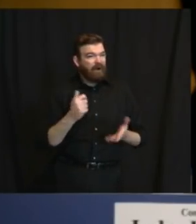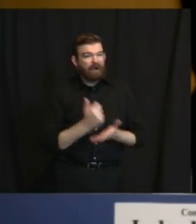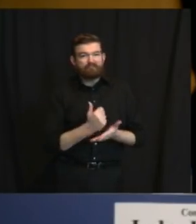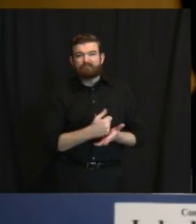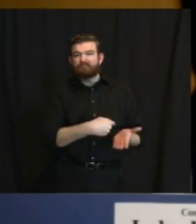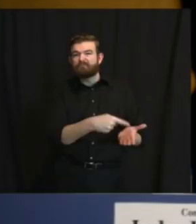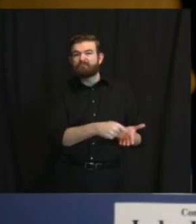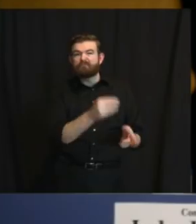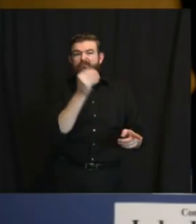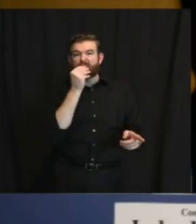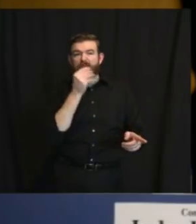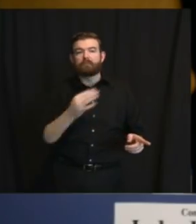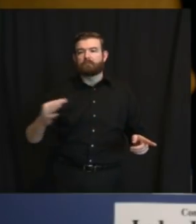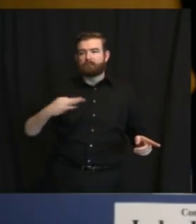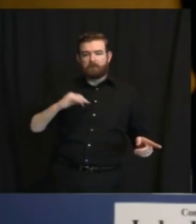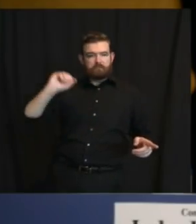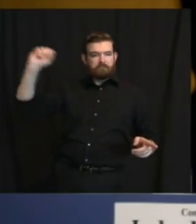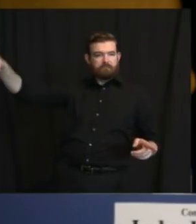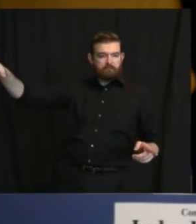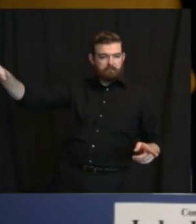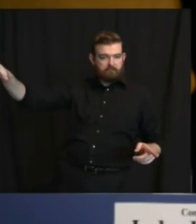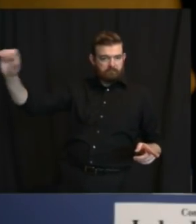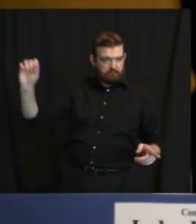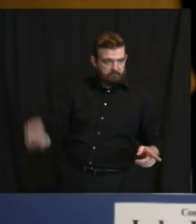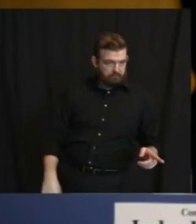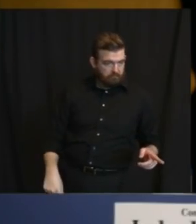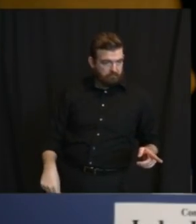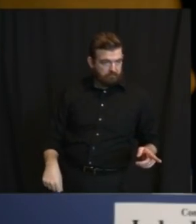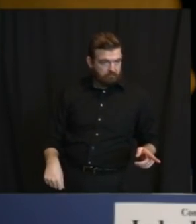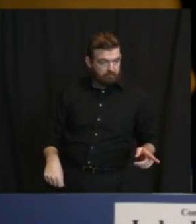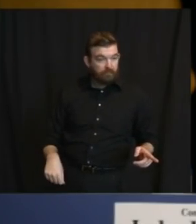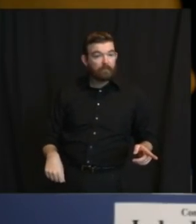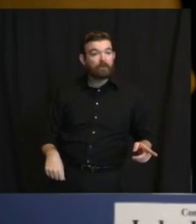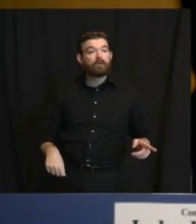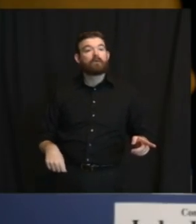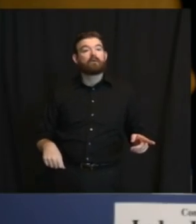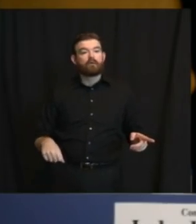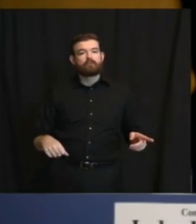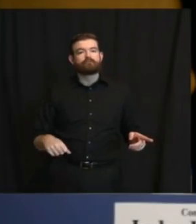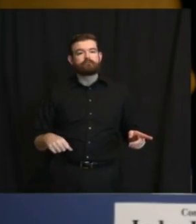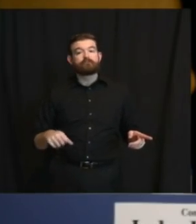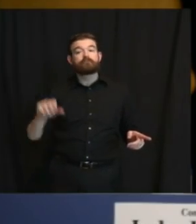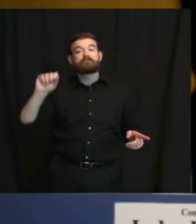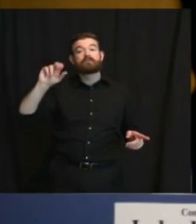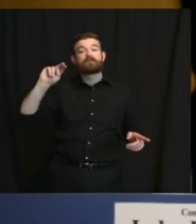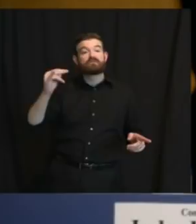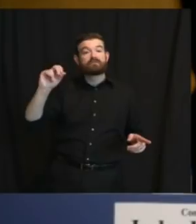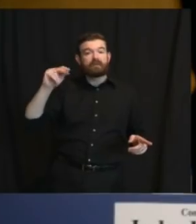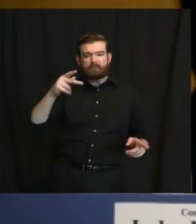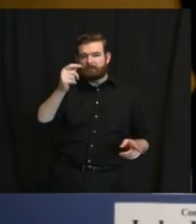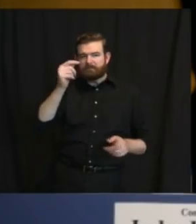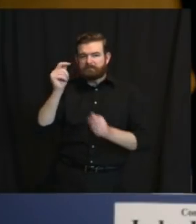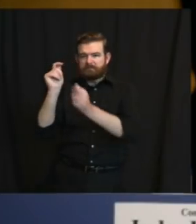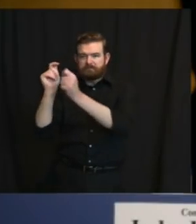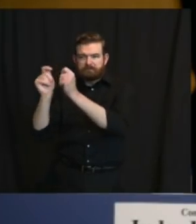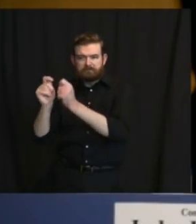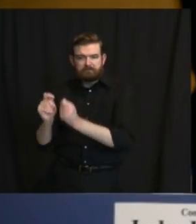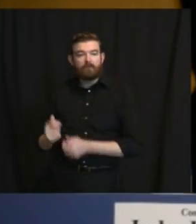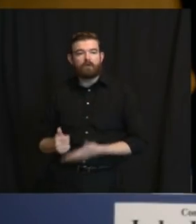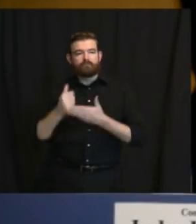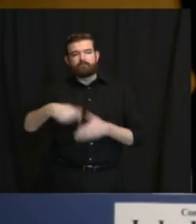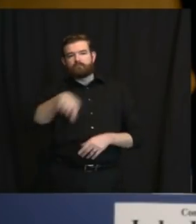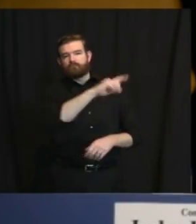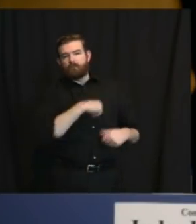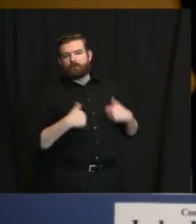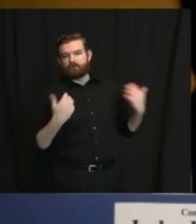Their agency has made some important changes to NJ SNAP to better serve residents during this